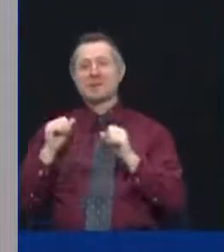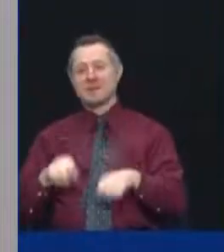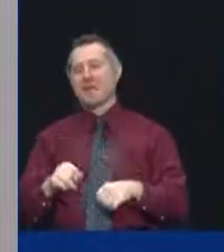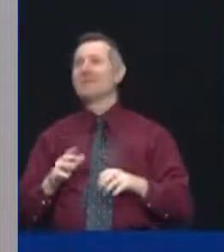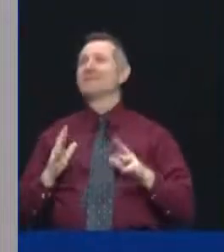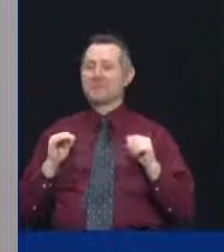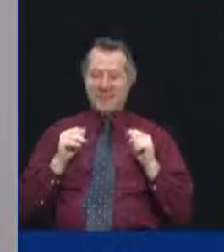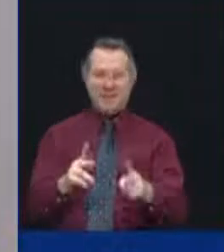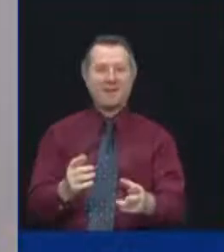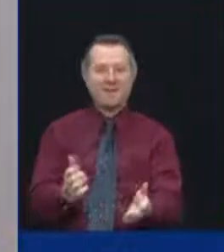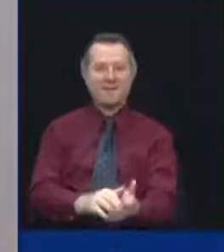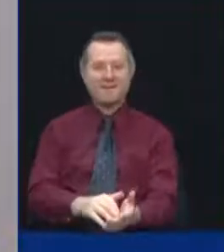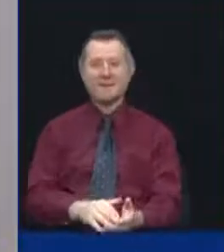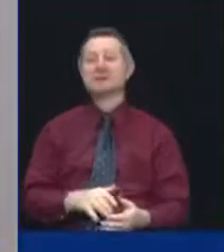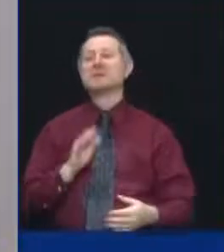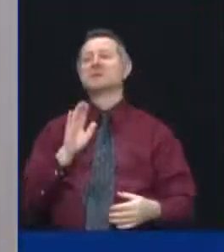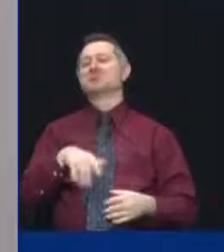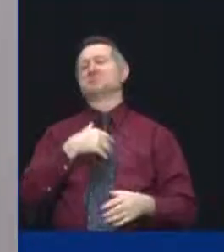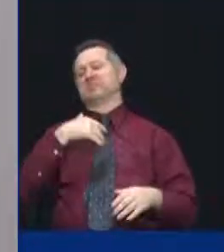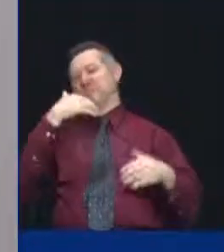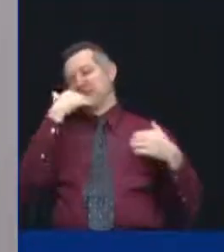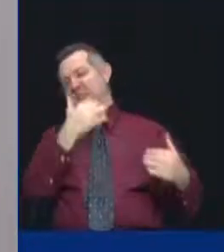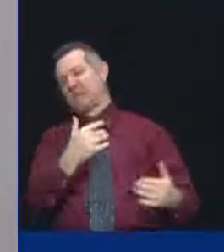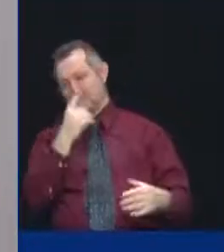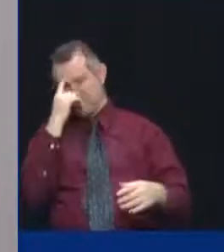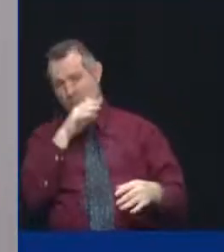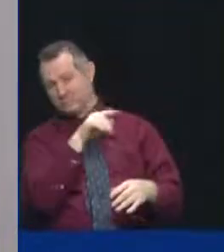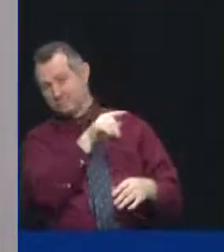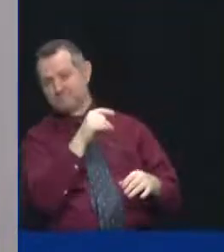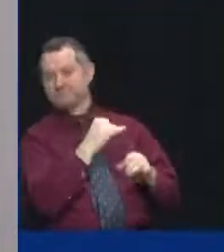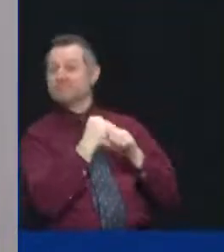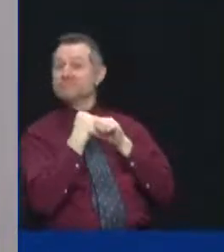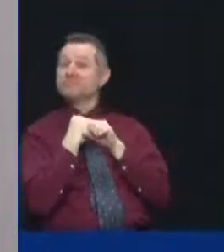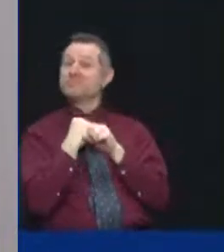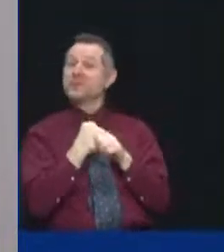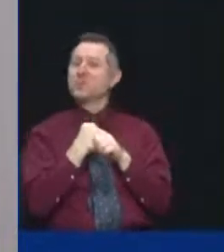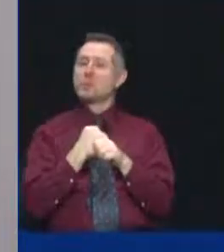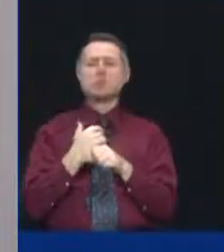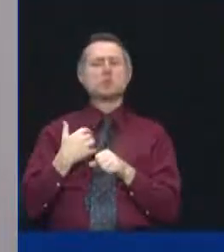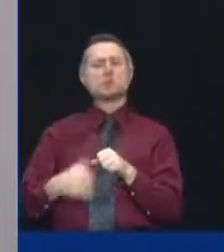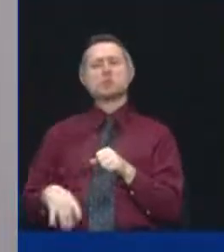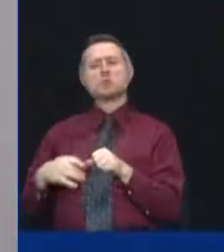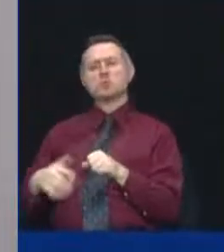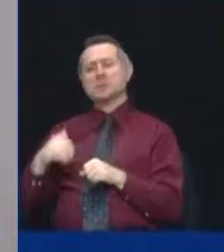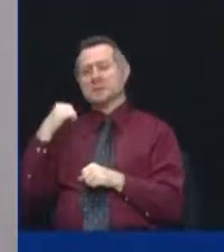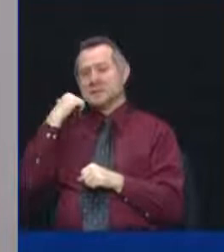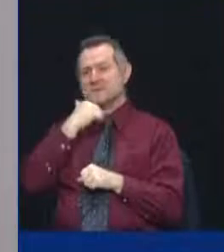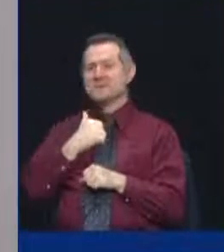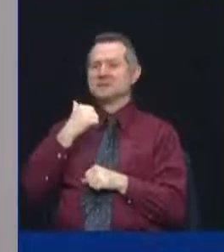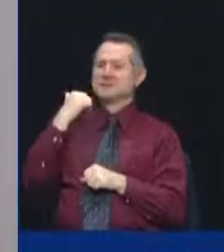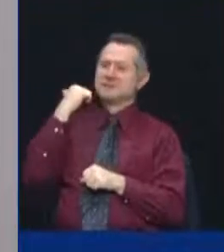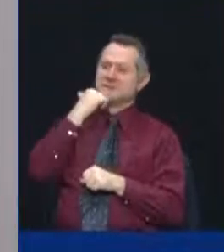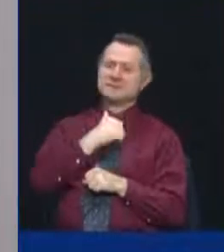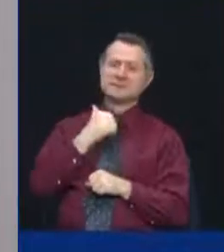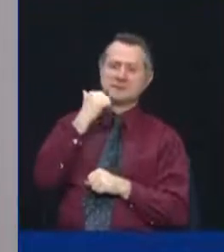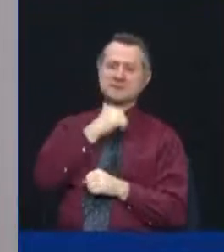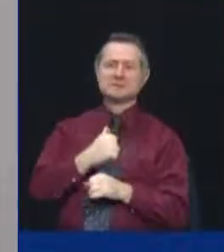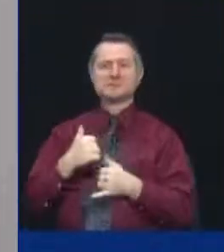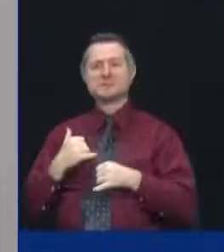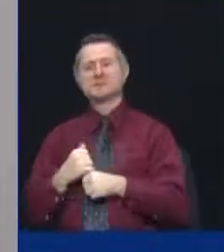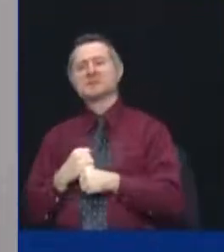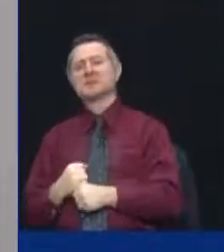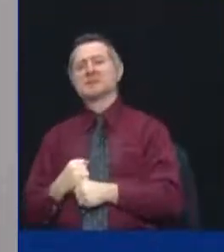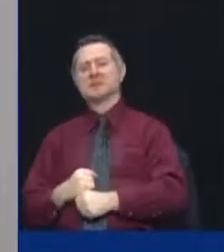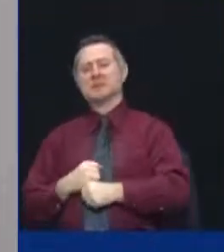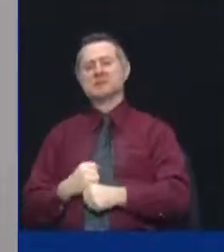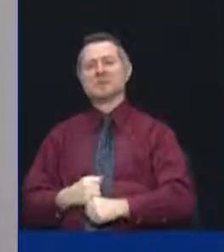thank you, because baseball goes every day, and it really presents a